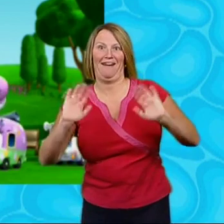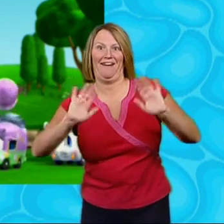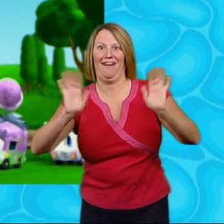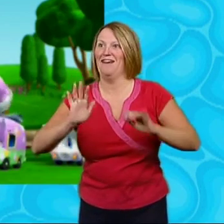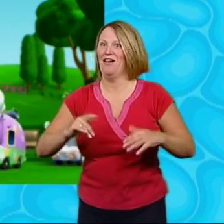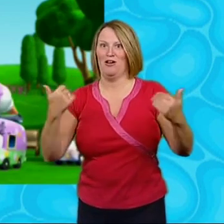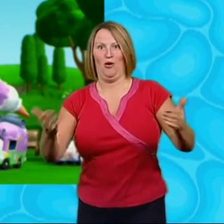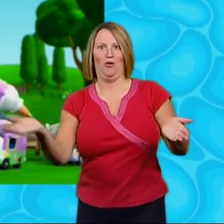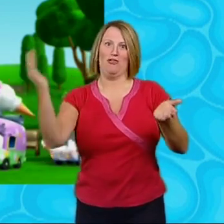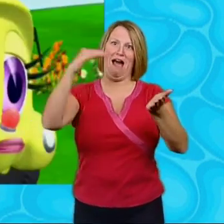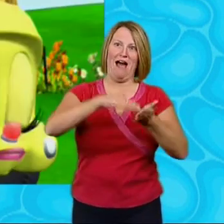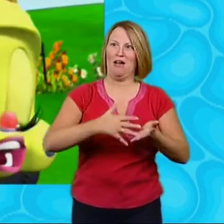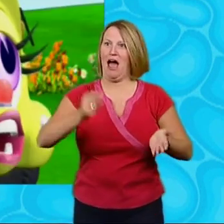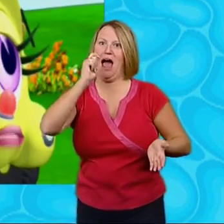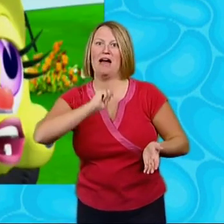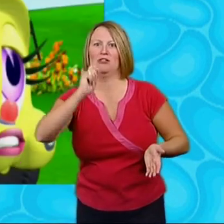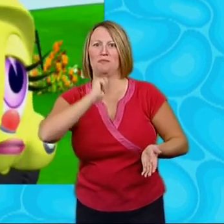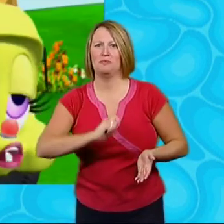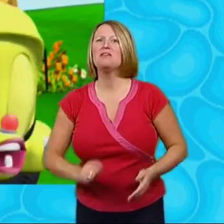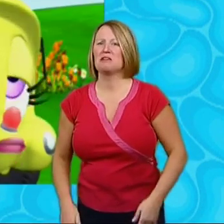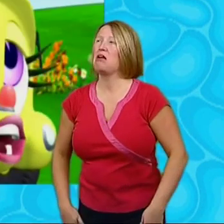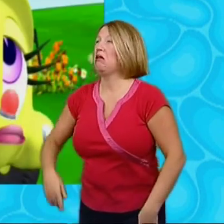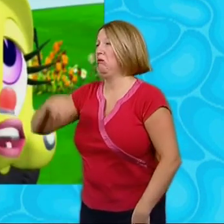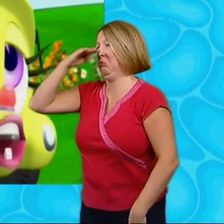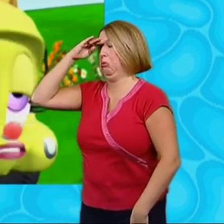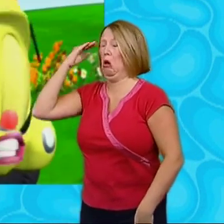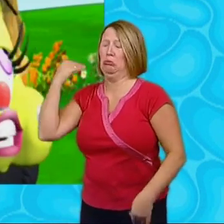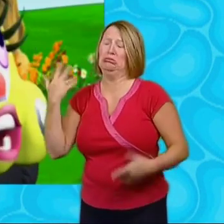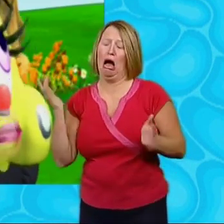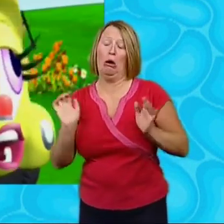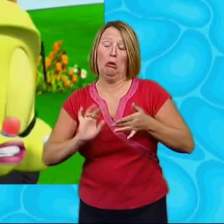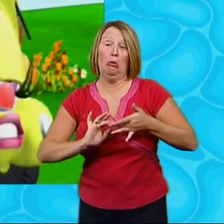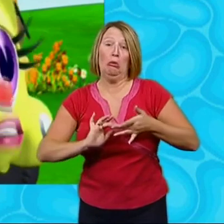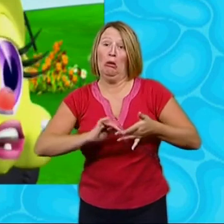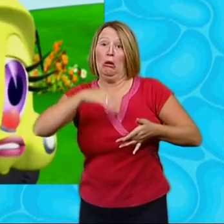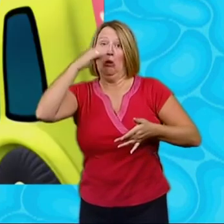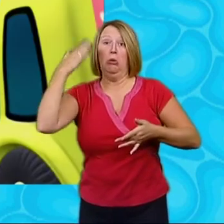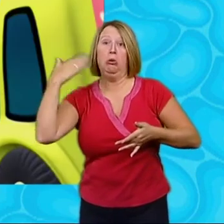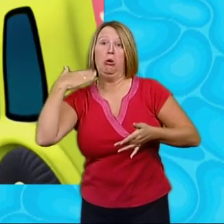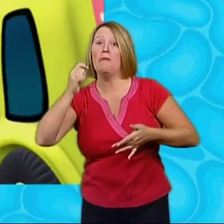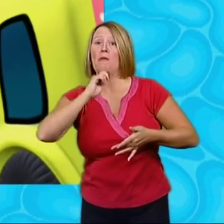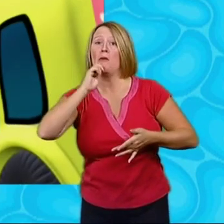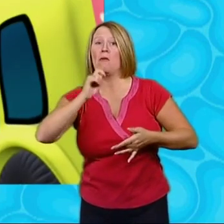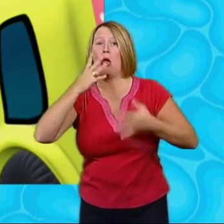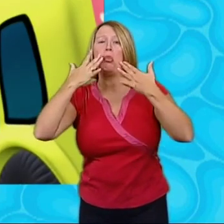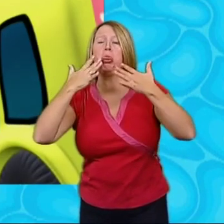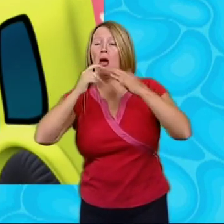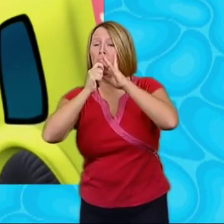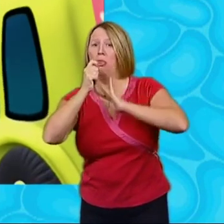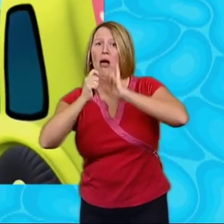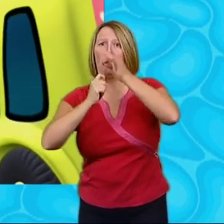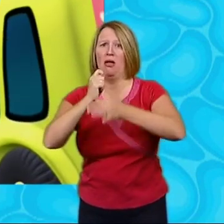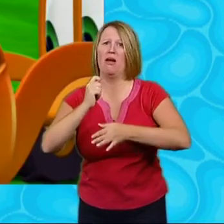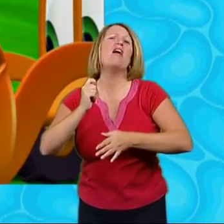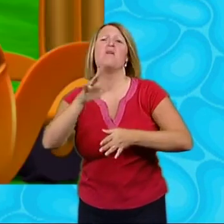You're just in time for ice cream. It's a hot day. You'd better eat it fast before it gets all melty and drippy. I wouldn't want to get all